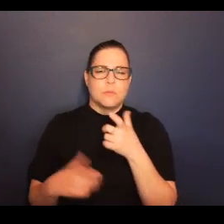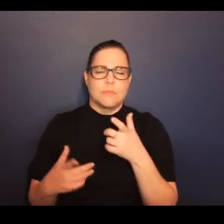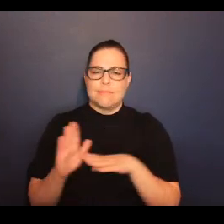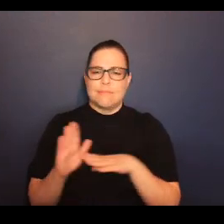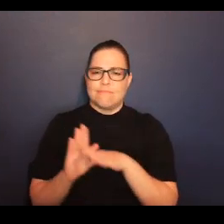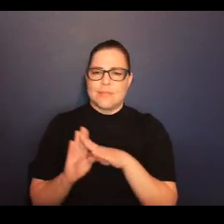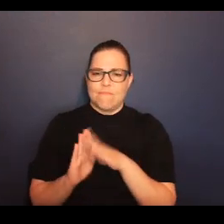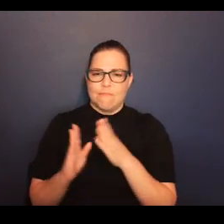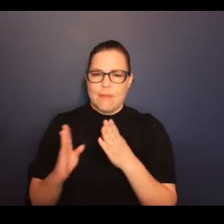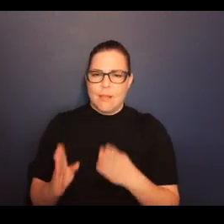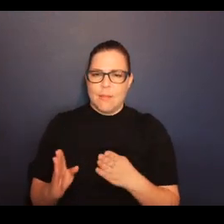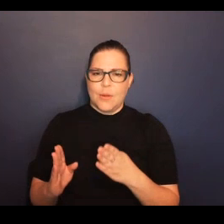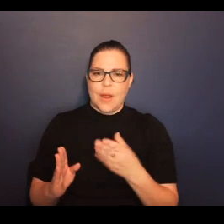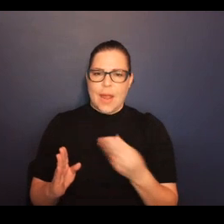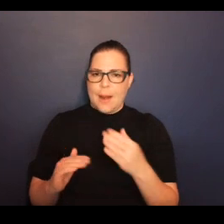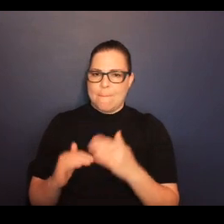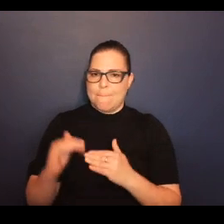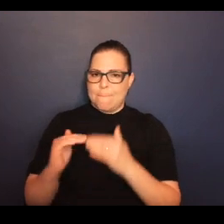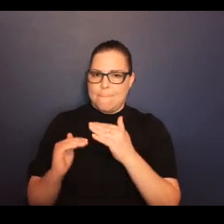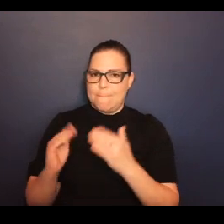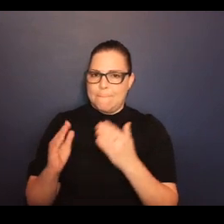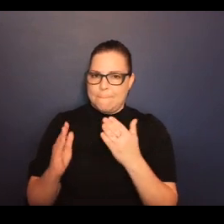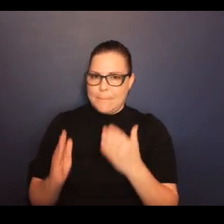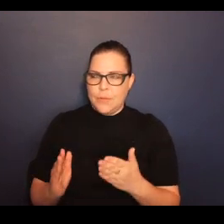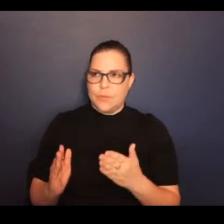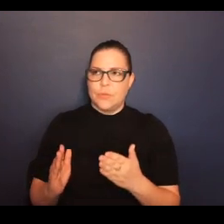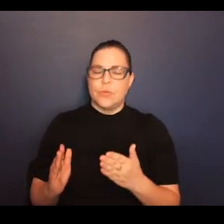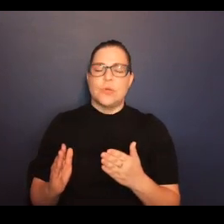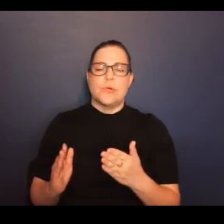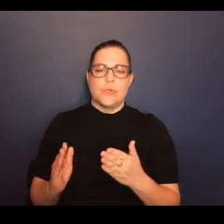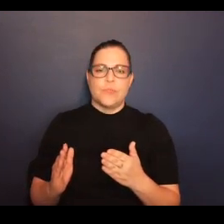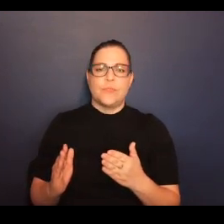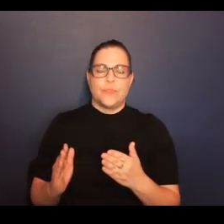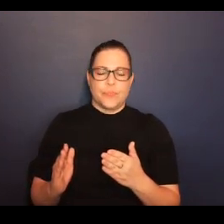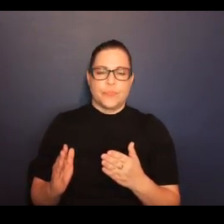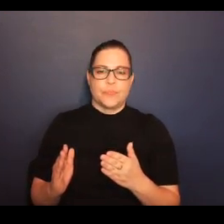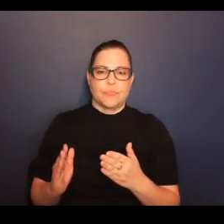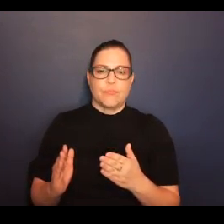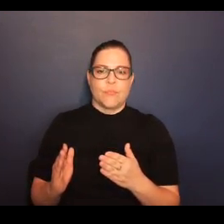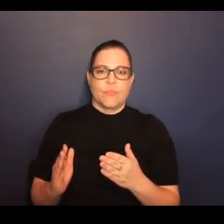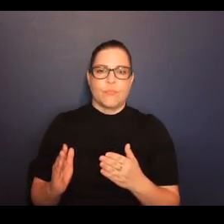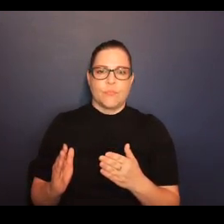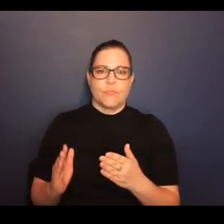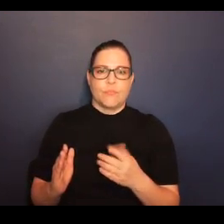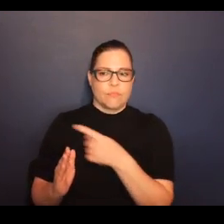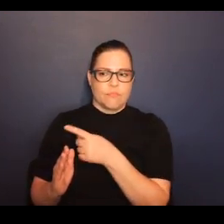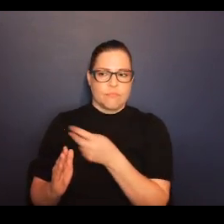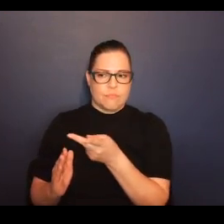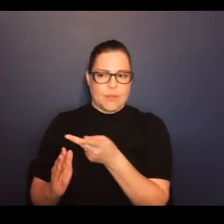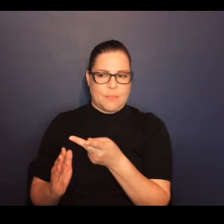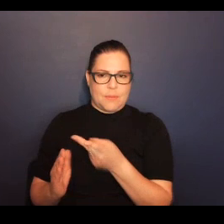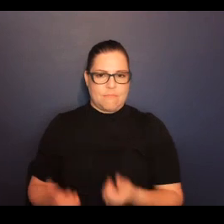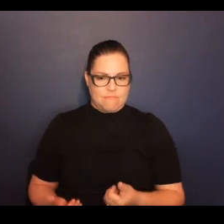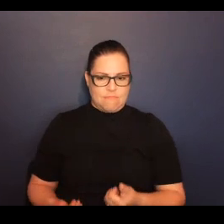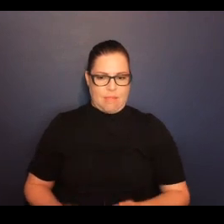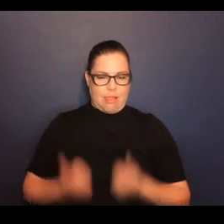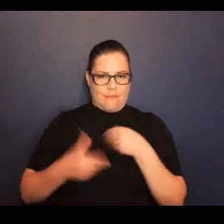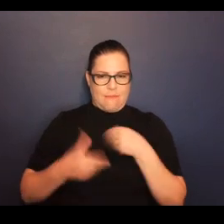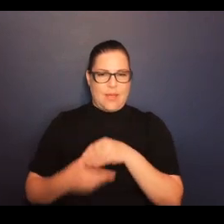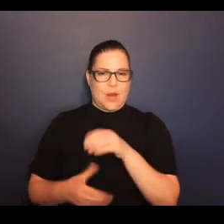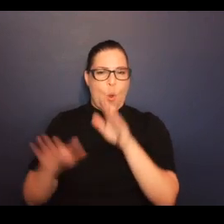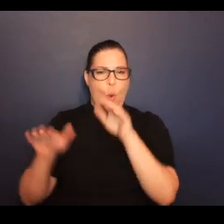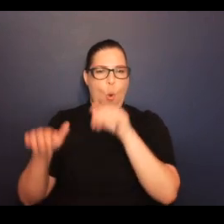developer and a builder that actually live in Ocean Ridge,